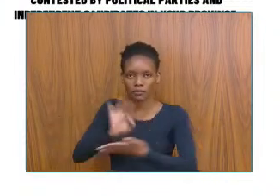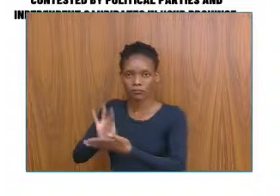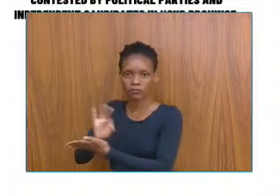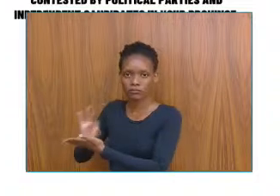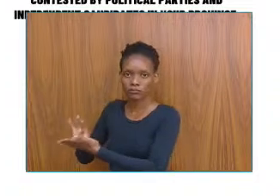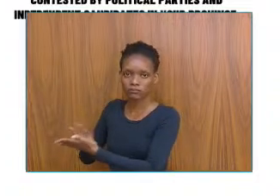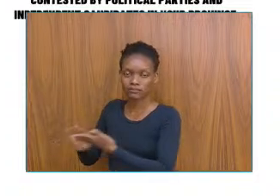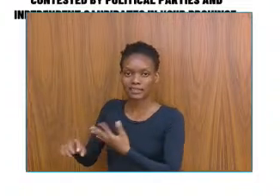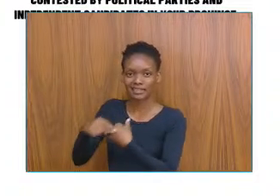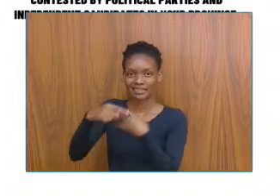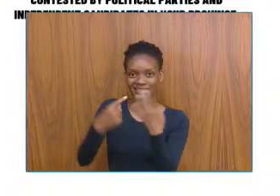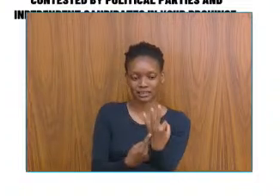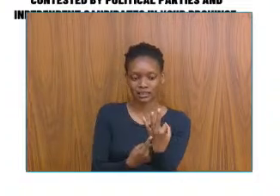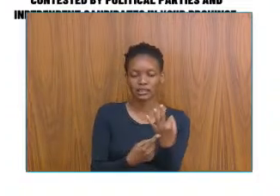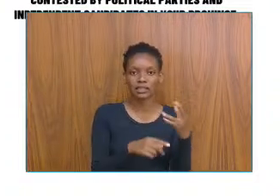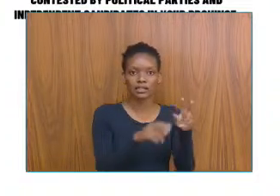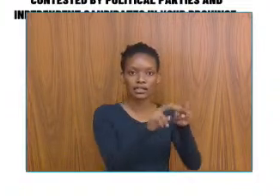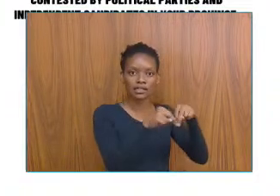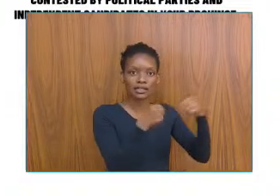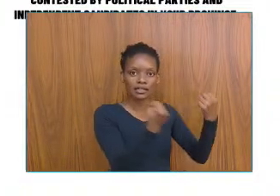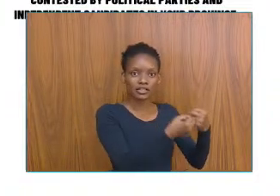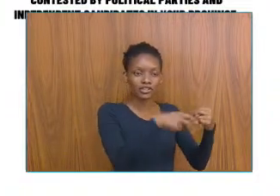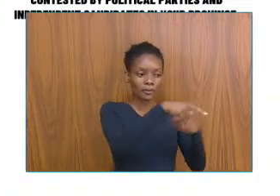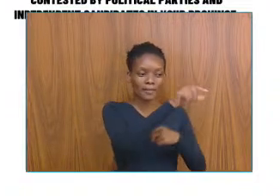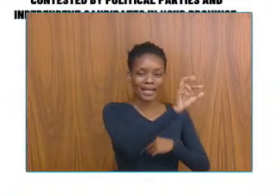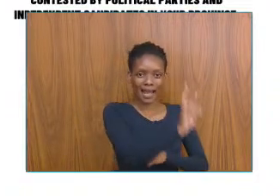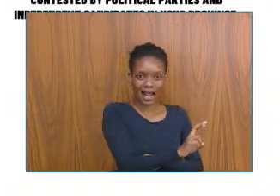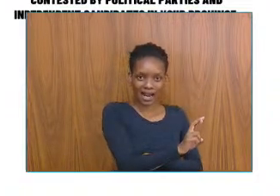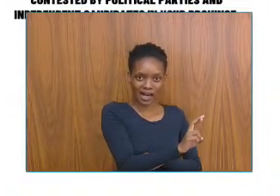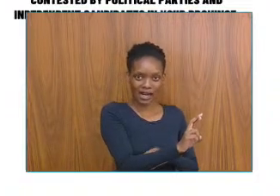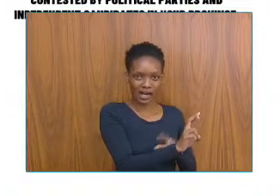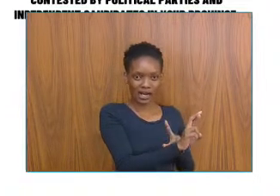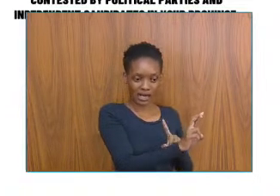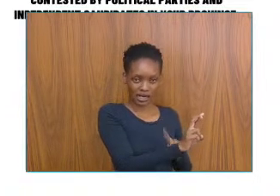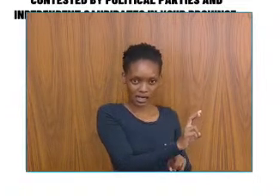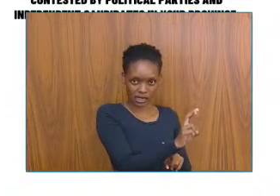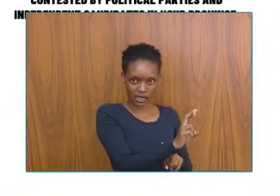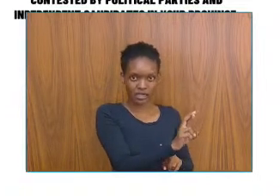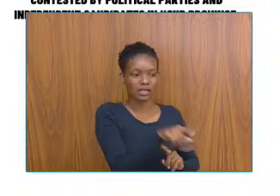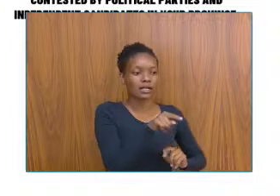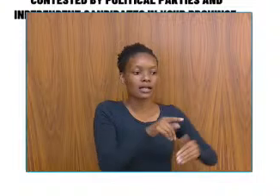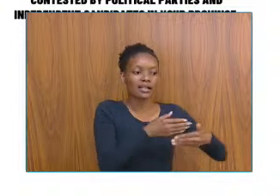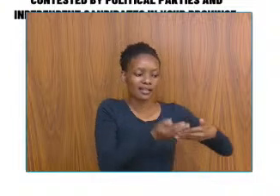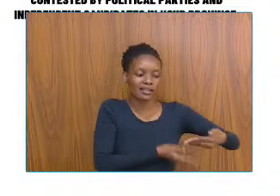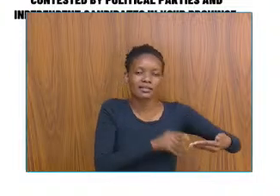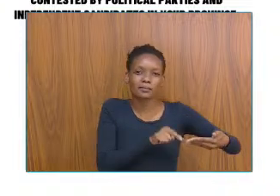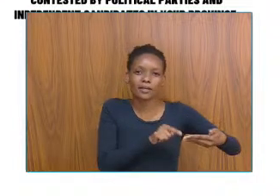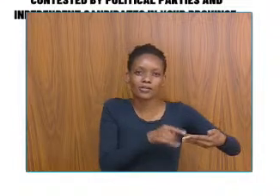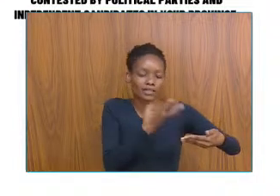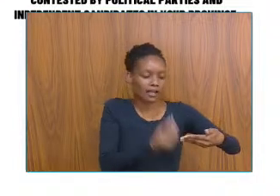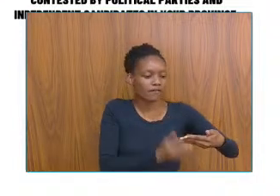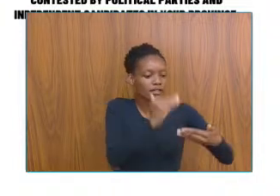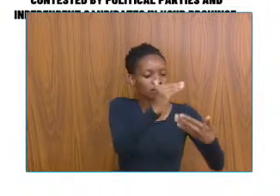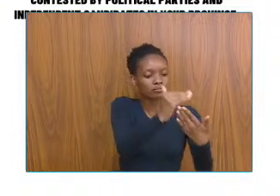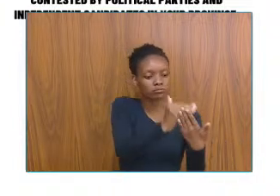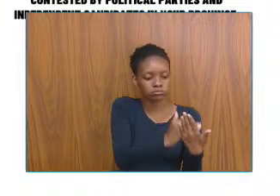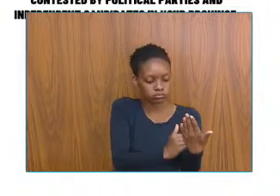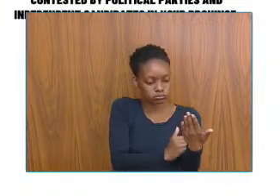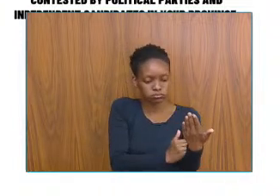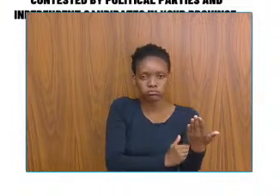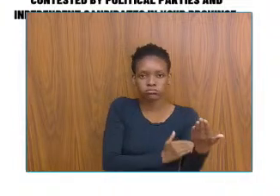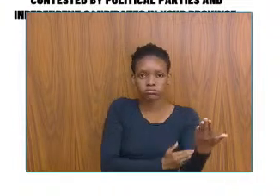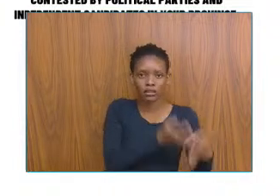national compensatory ballot, or the PR ballot, this ballot will consist of a list of